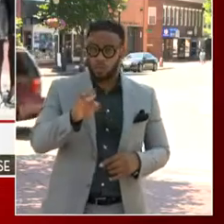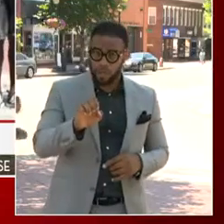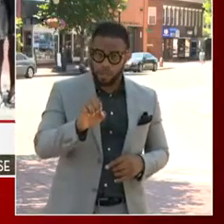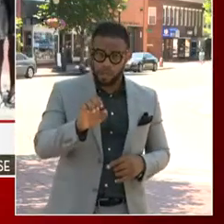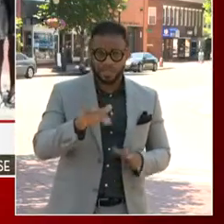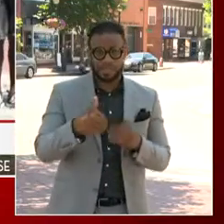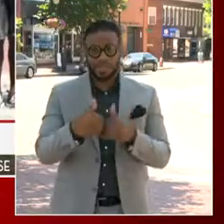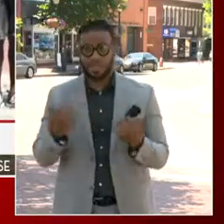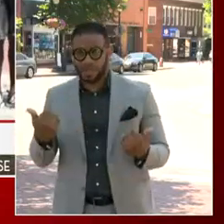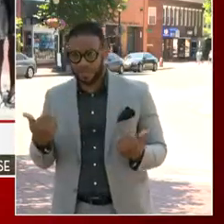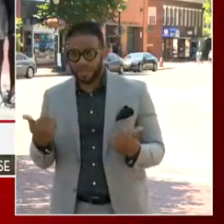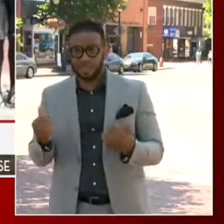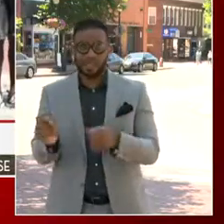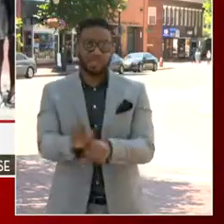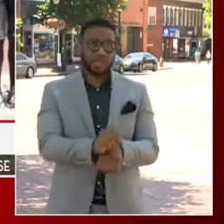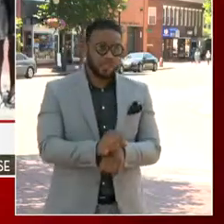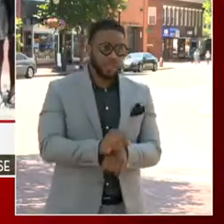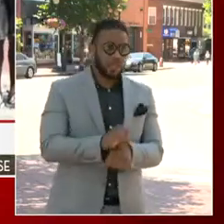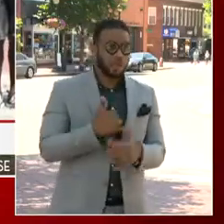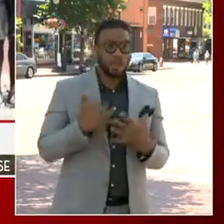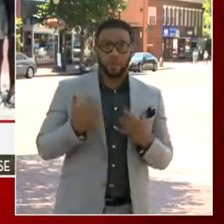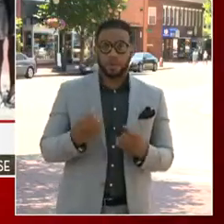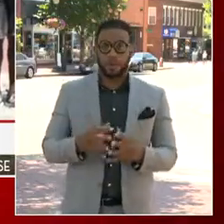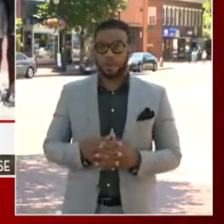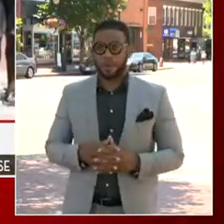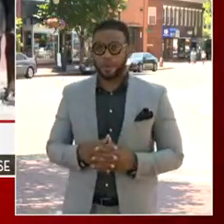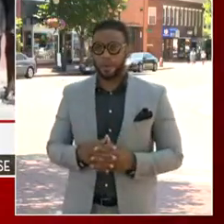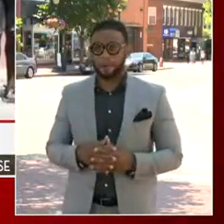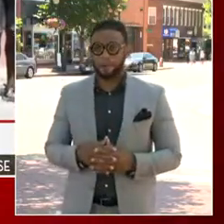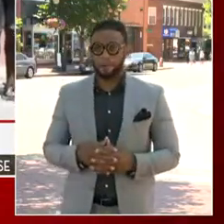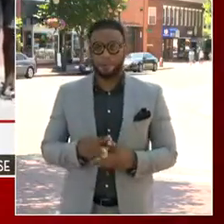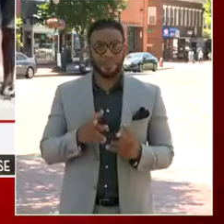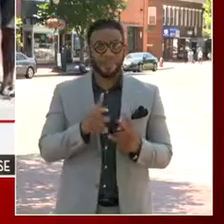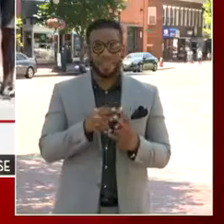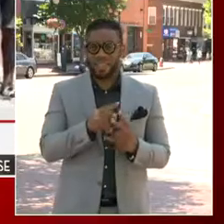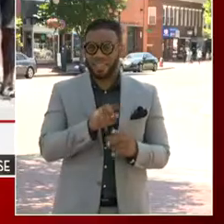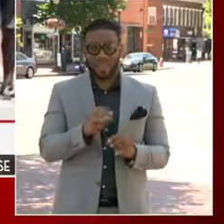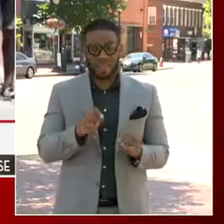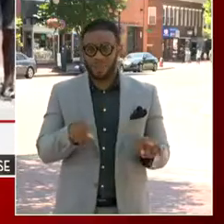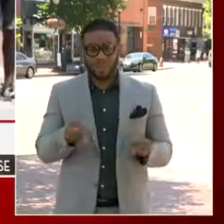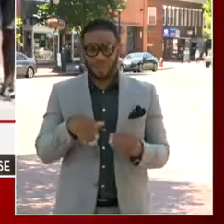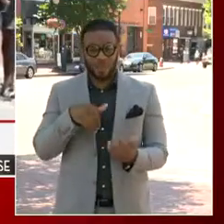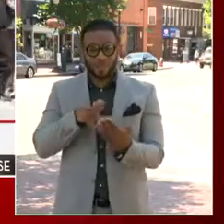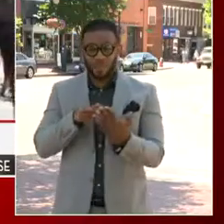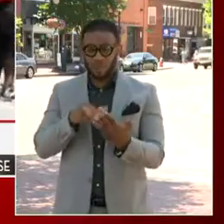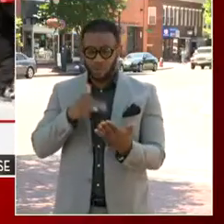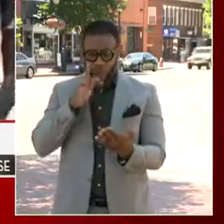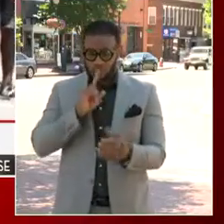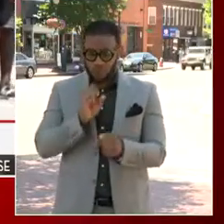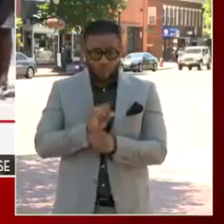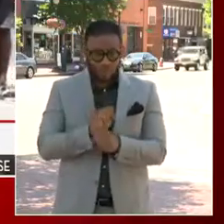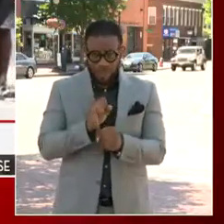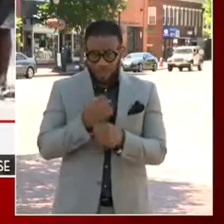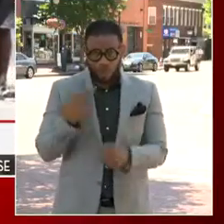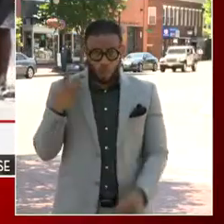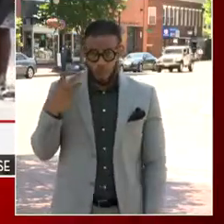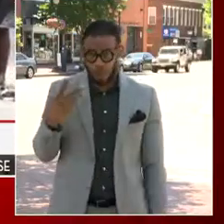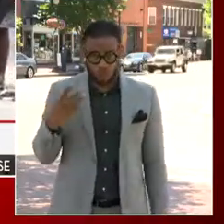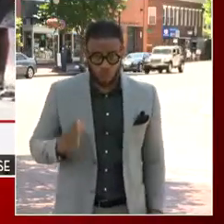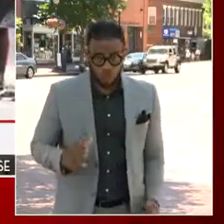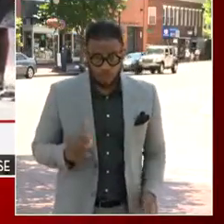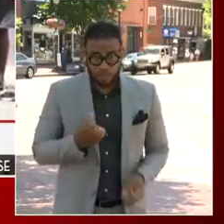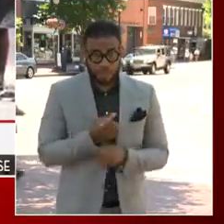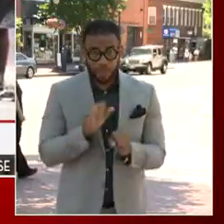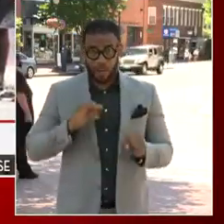and segregation and slavery and our recovery, neither one of them address what will truly make